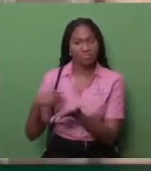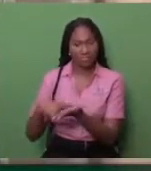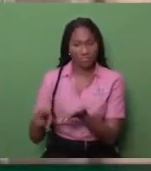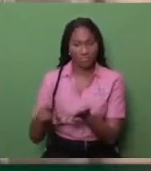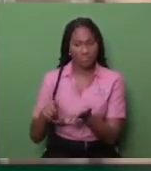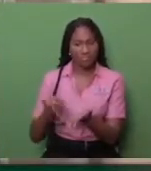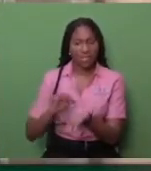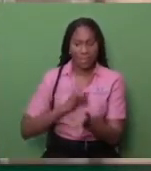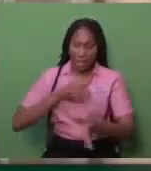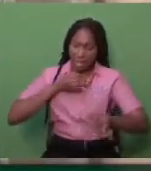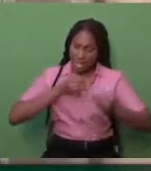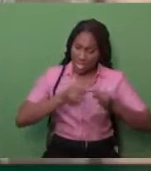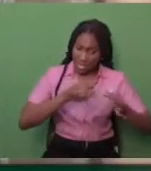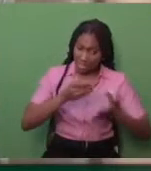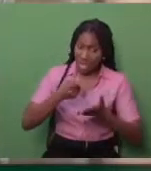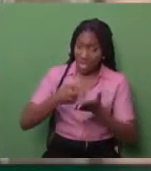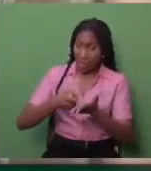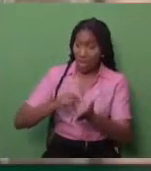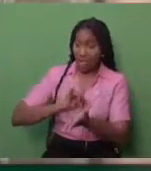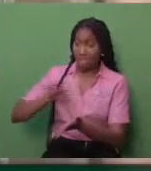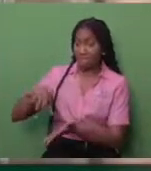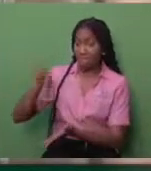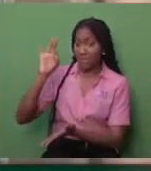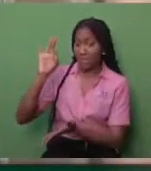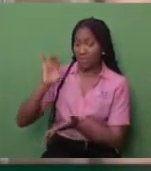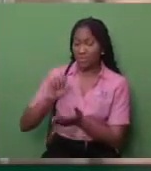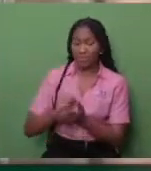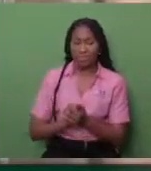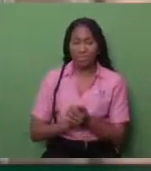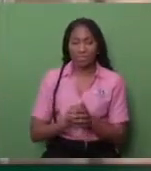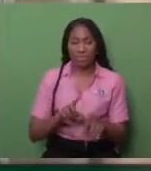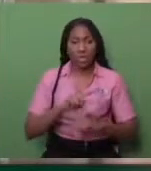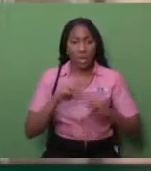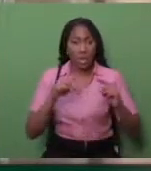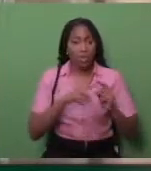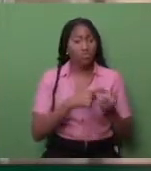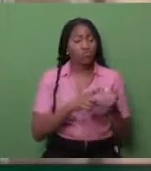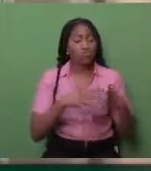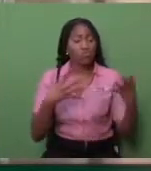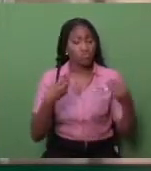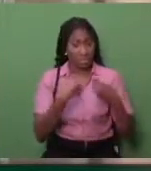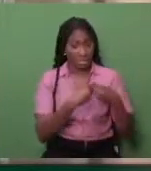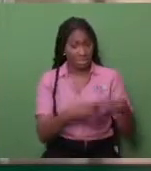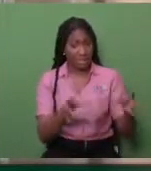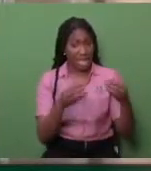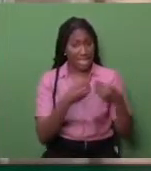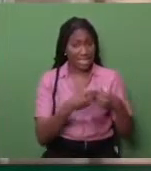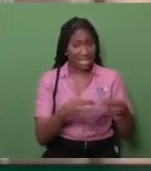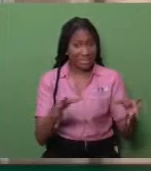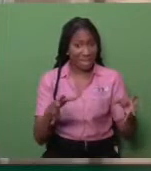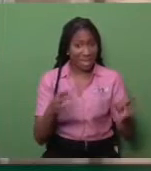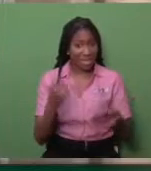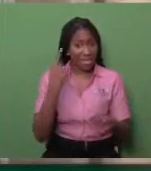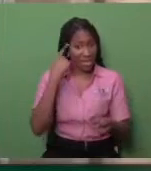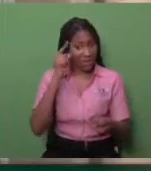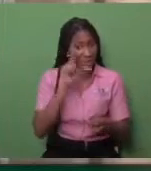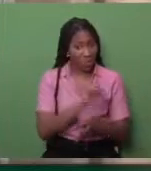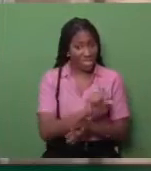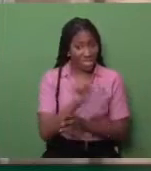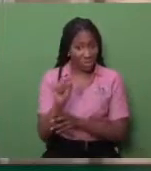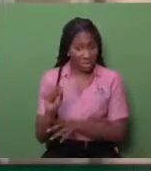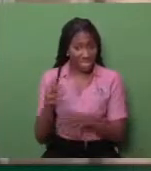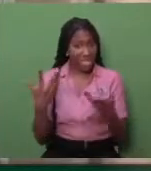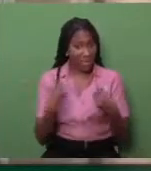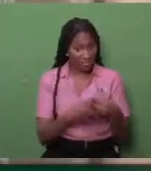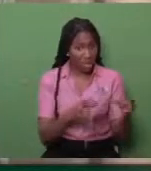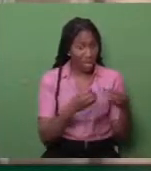I found. According to the estimates of expenditure, and for that year that the minister is talking about, 2020, the